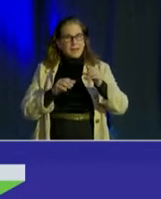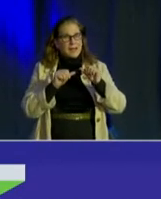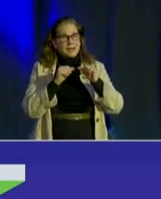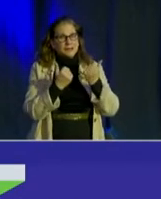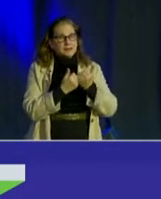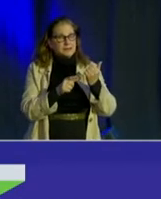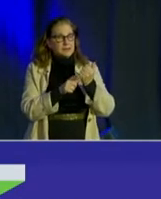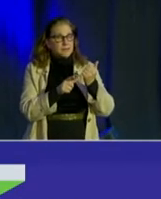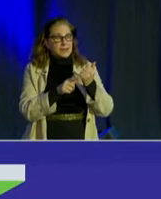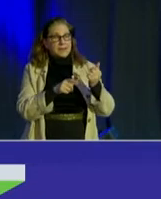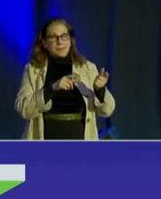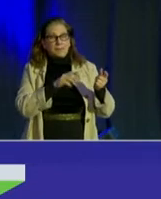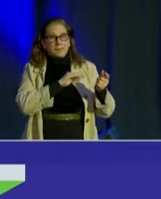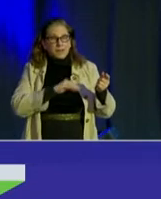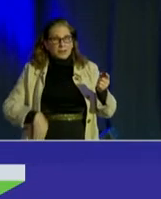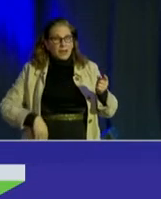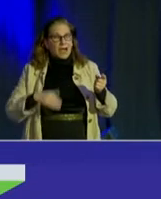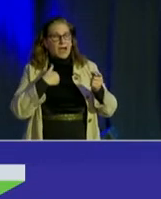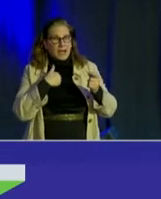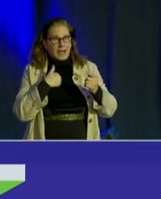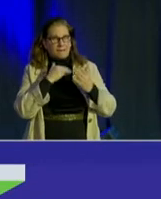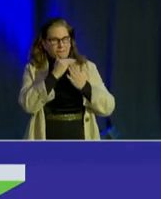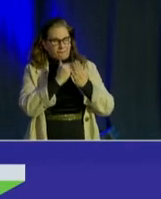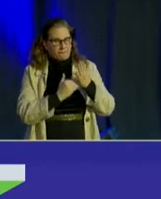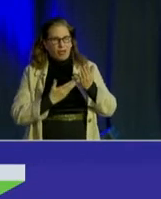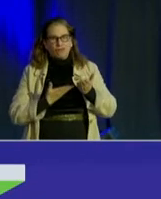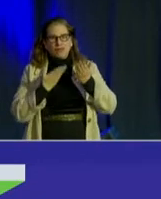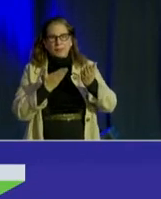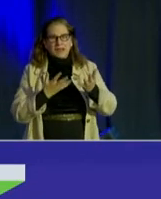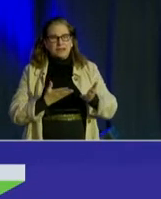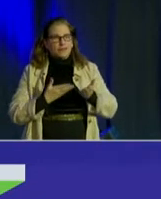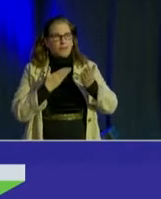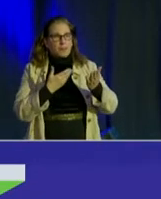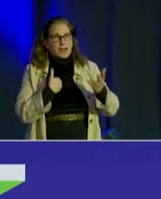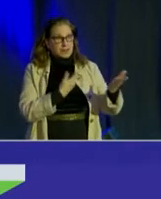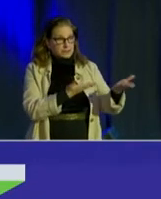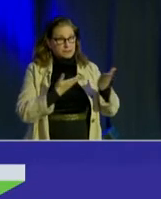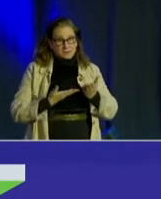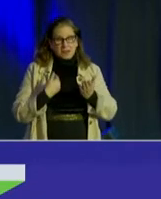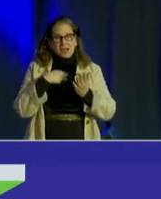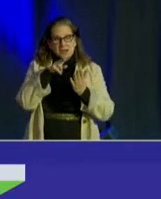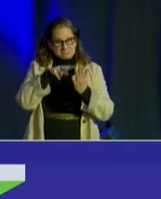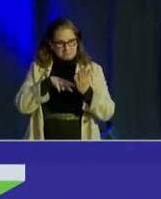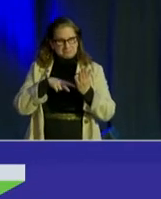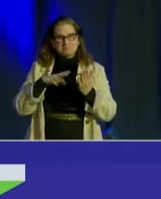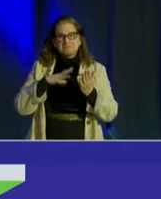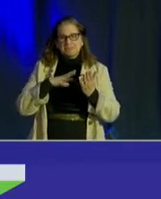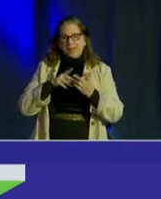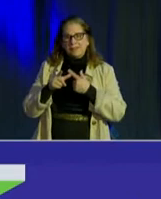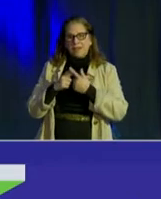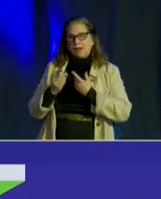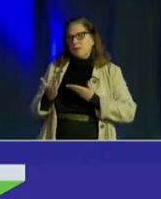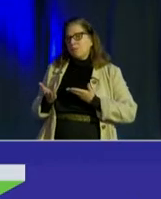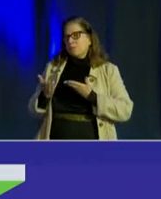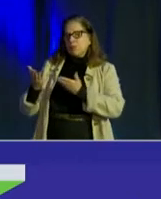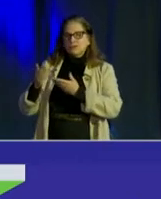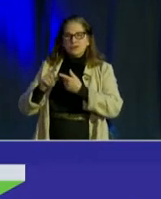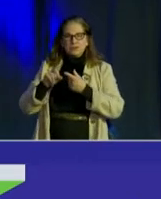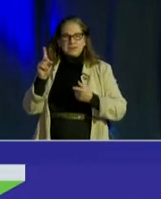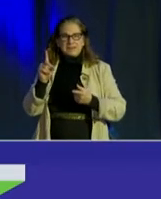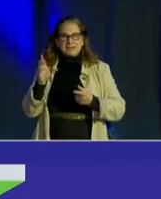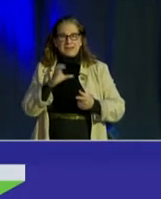for Mayor Bowser for her to submit her budget to the DC Council. That will happen later this